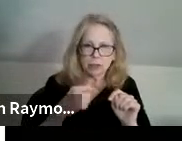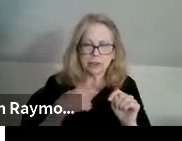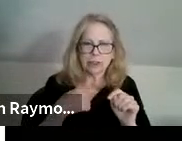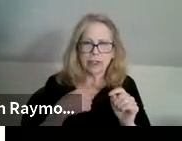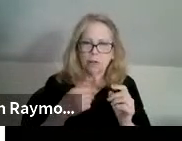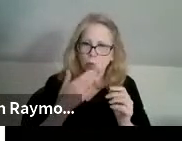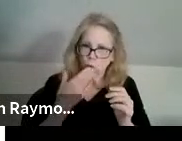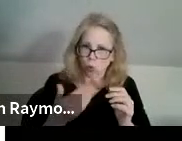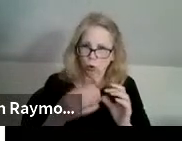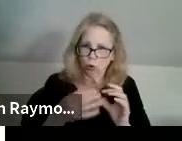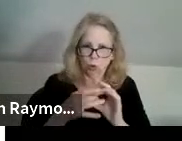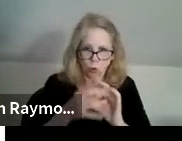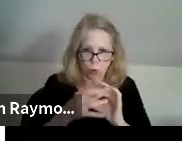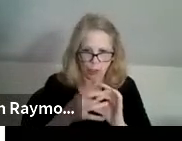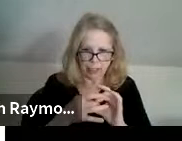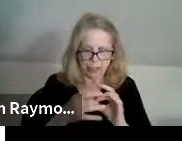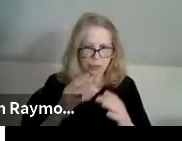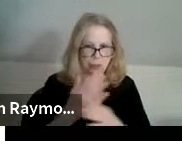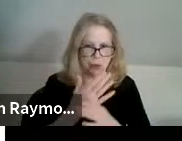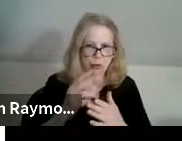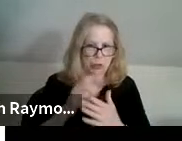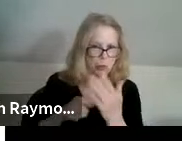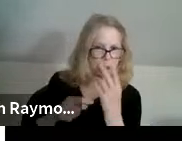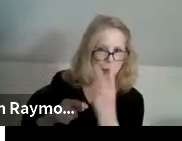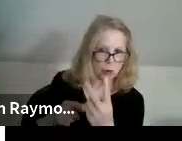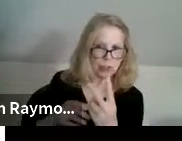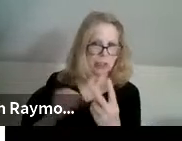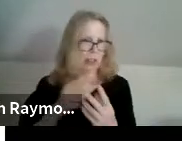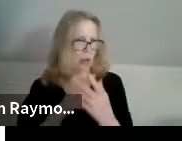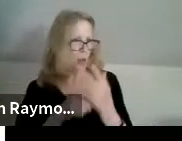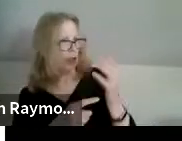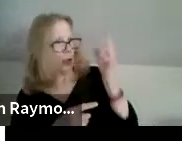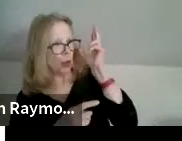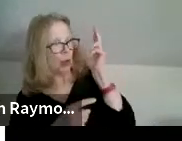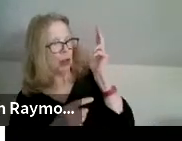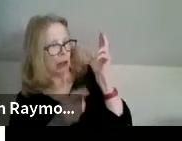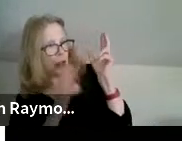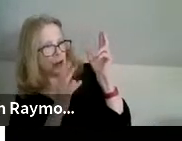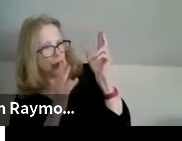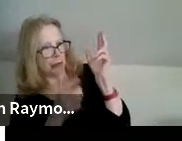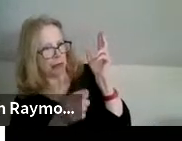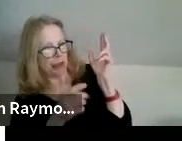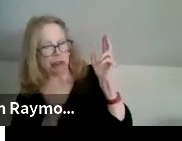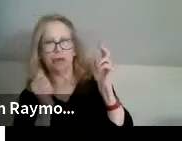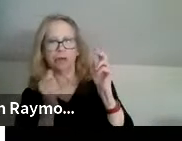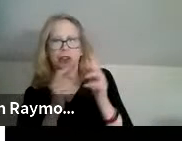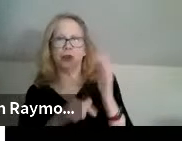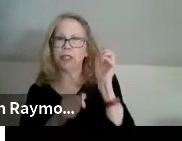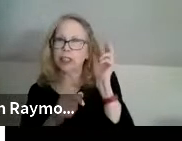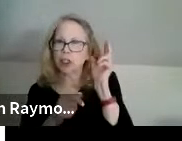coordination between what is being spoken and what is going on the screen. Next slide, slide 52.